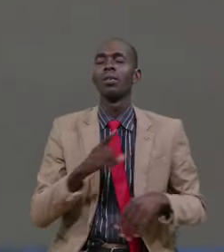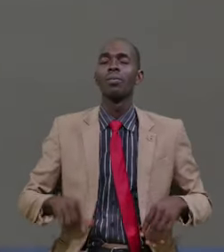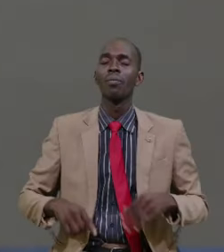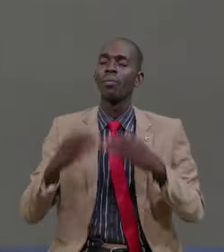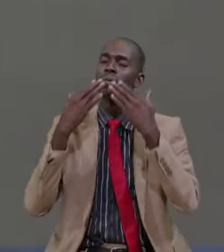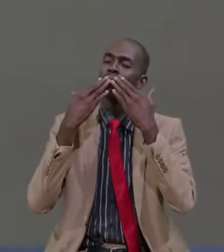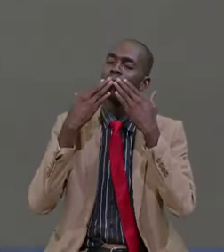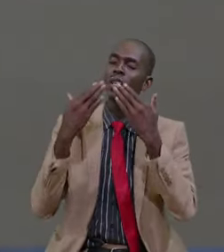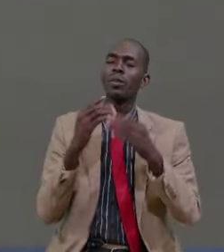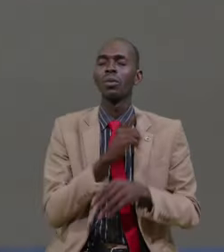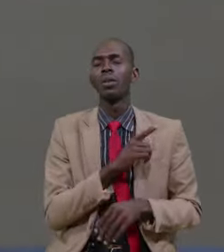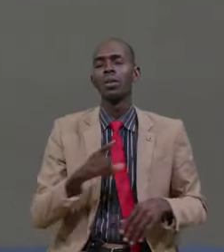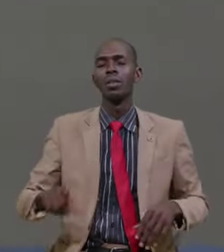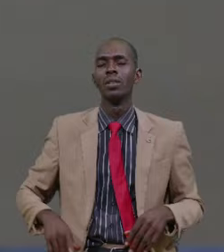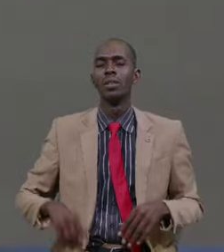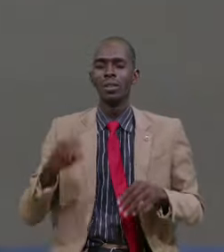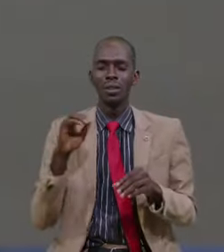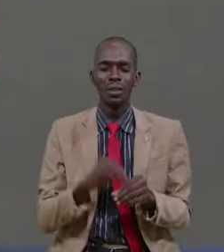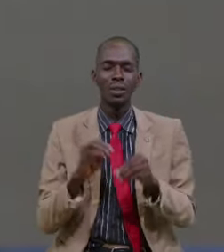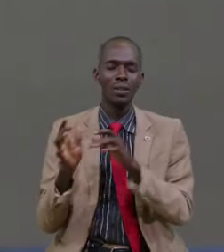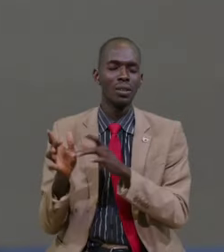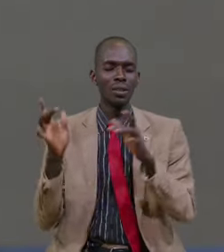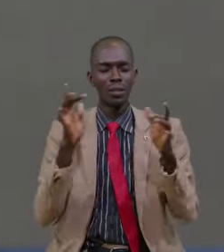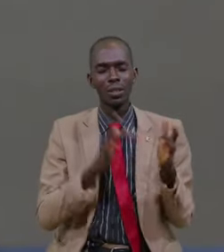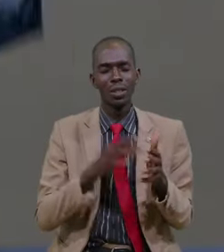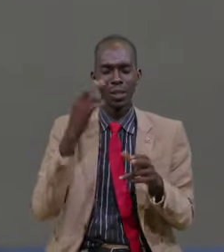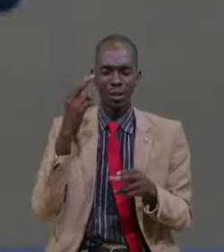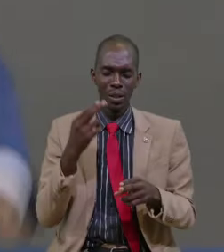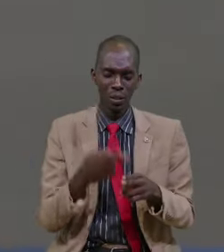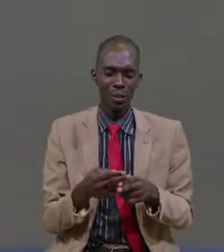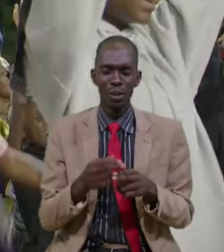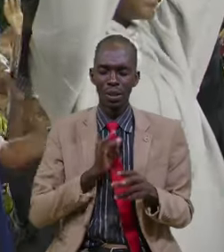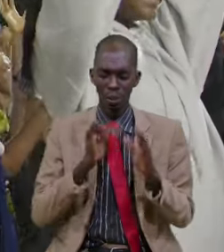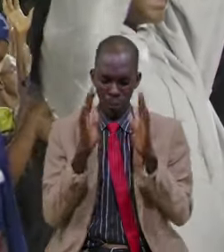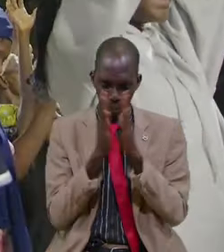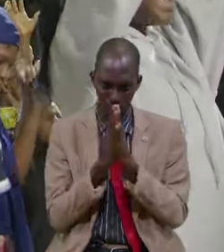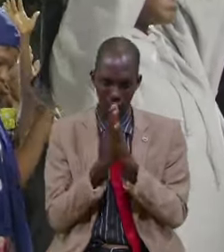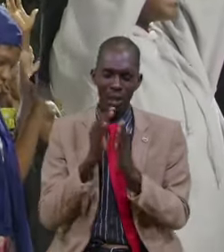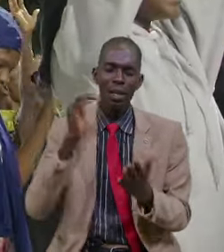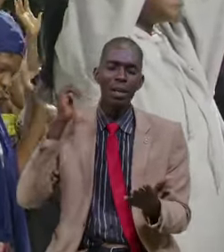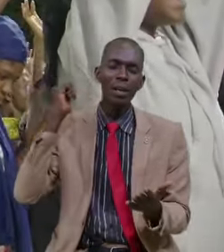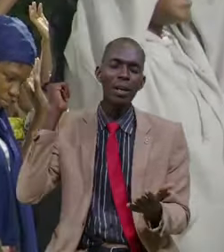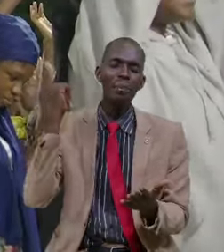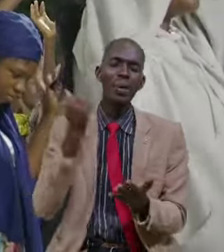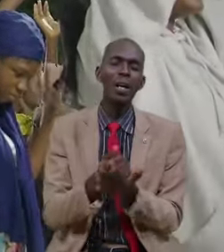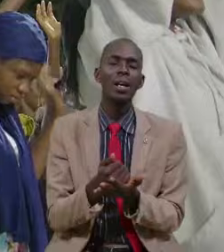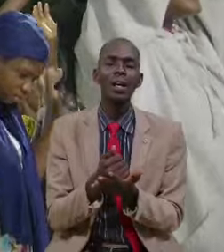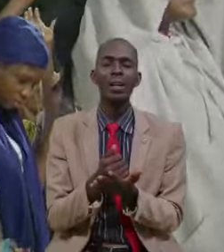you, Lord. In Jesus' name I pray.